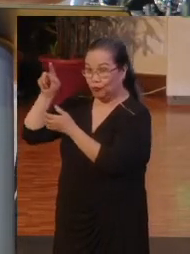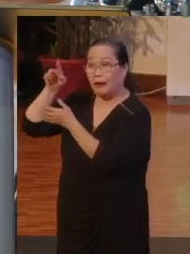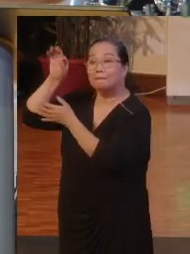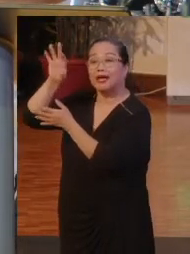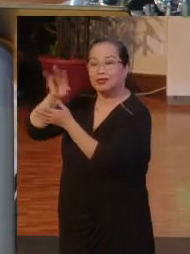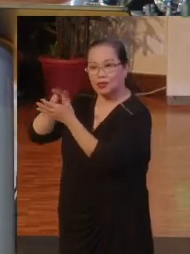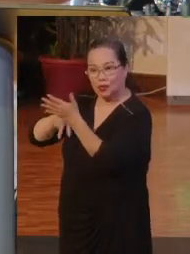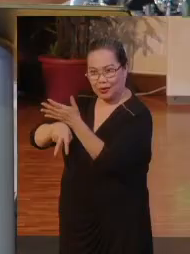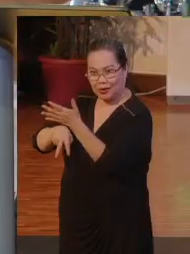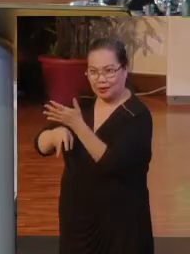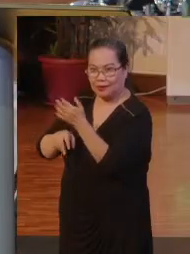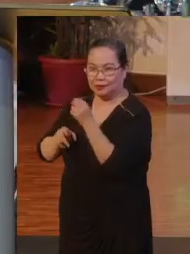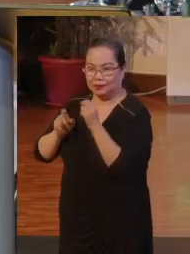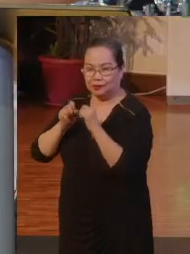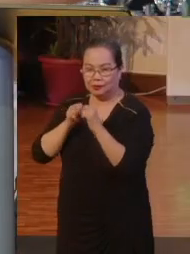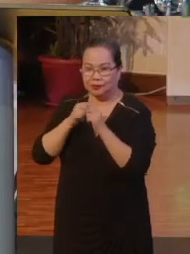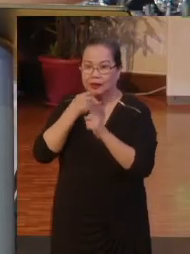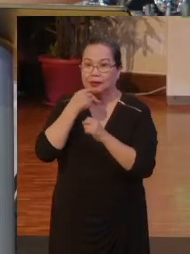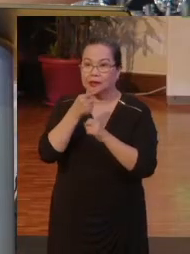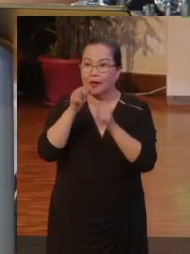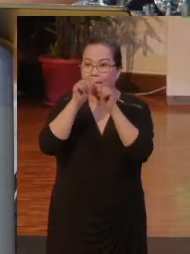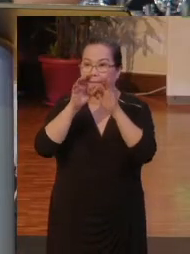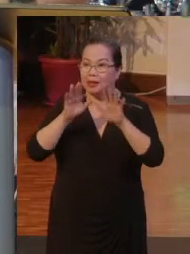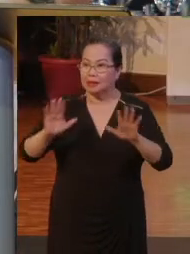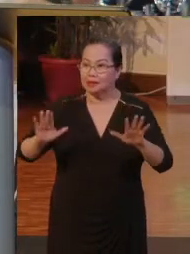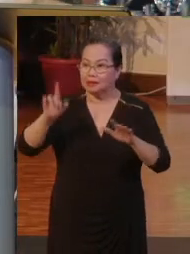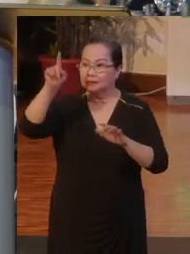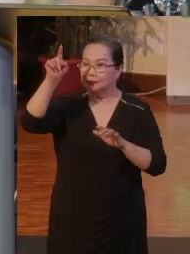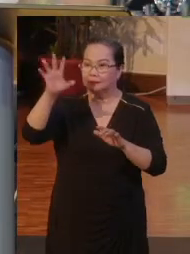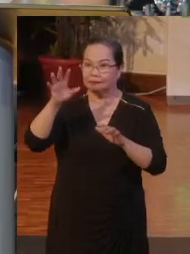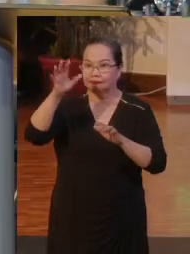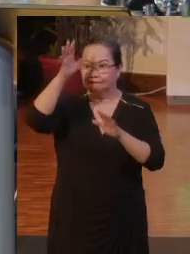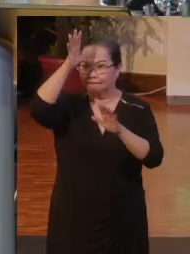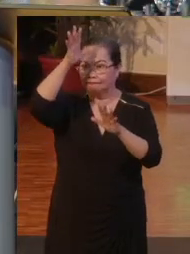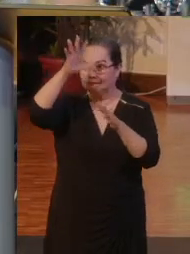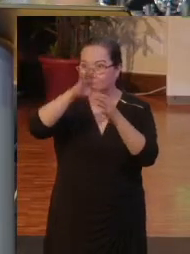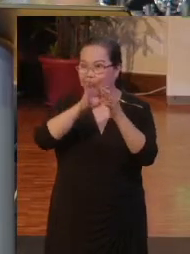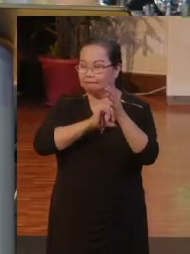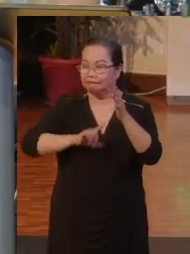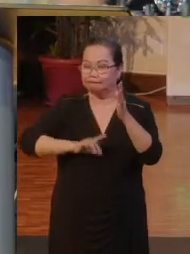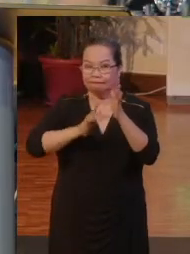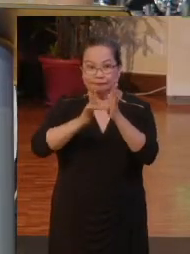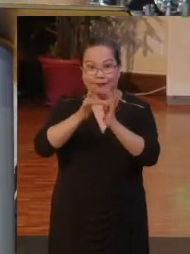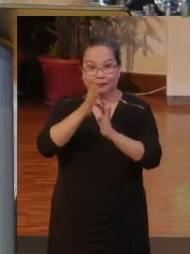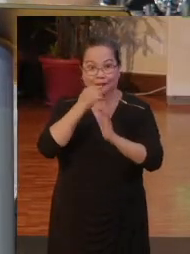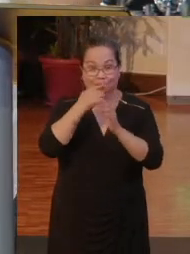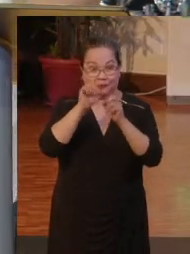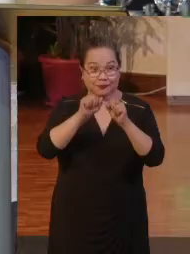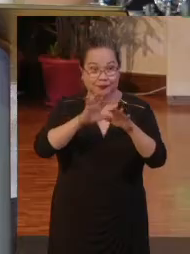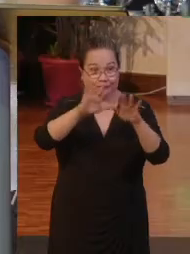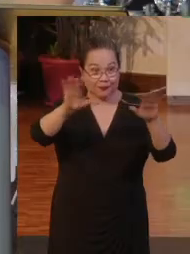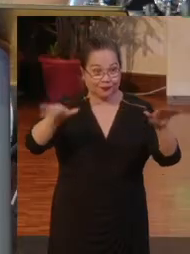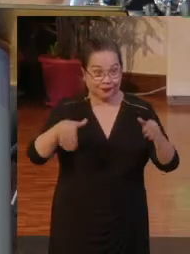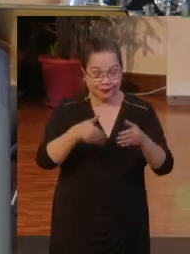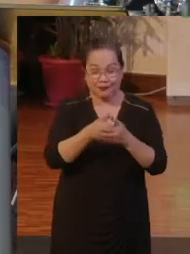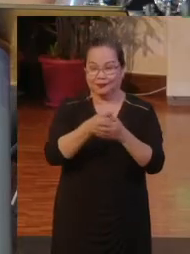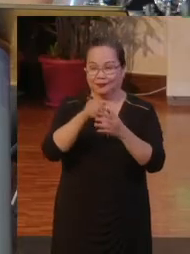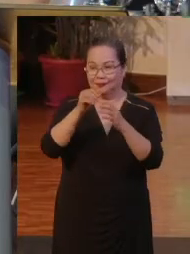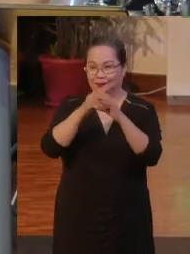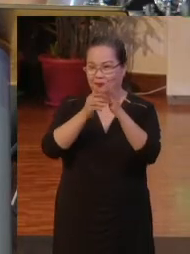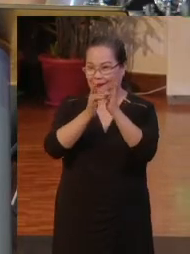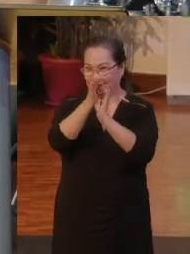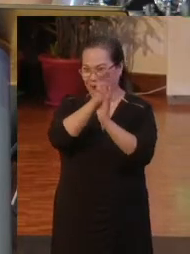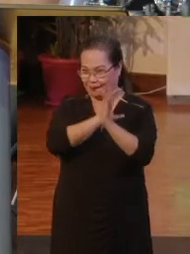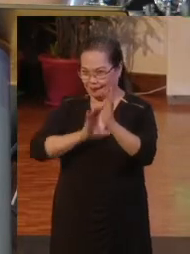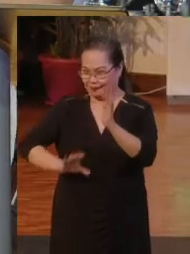talata. Ang sabi doon, "Blessed be the God and Father of our Lord Jesus Christ, who has blessed us in Christ with